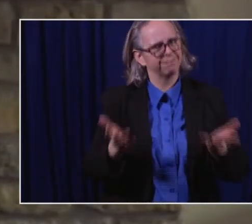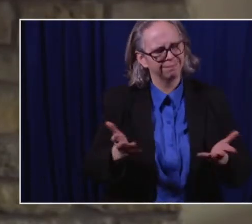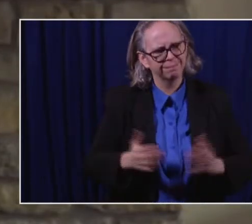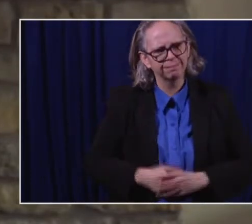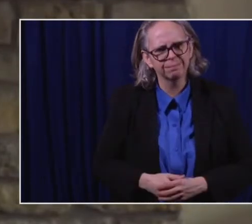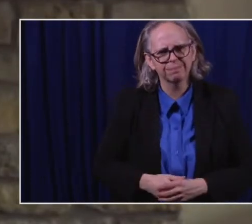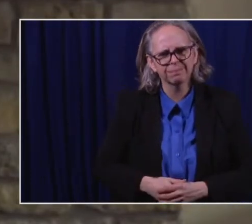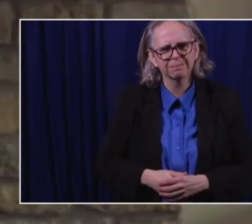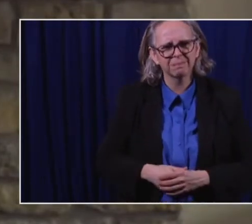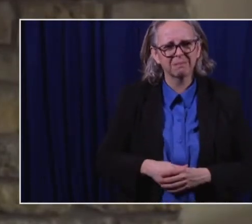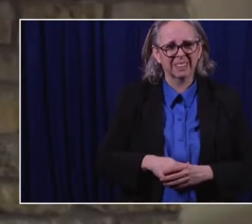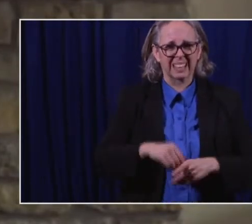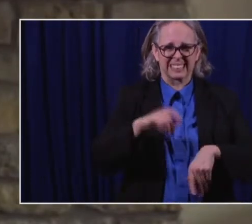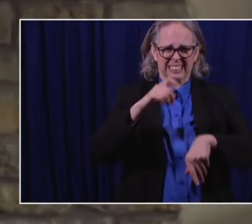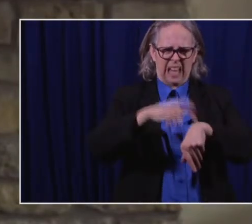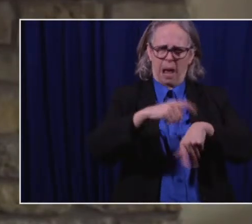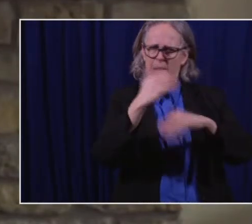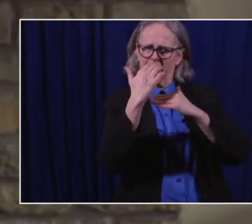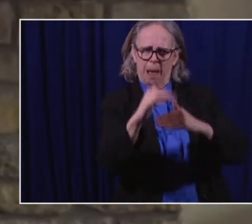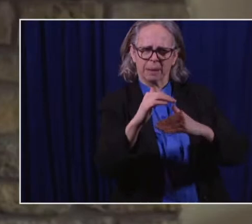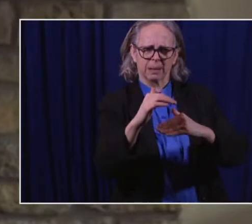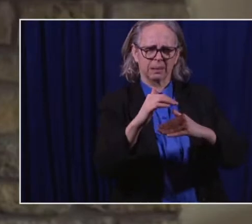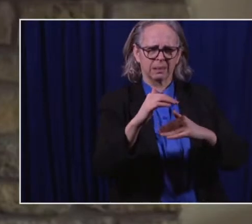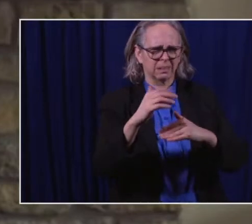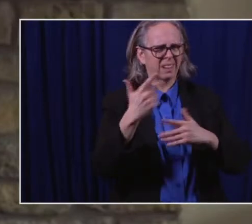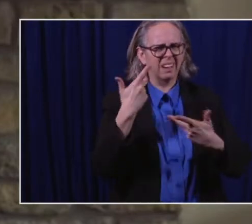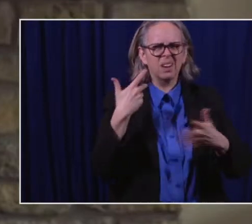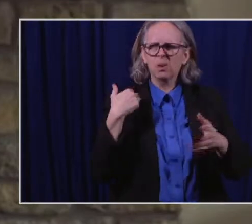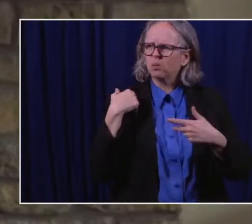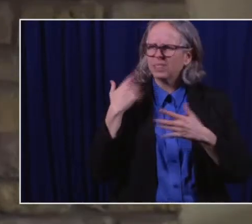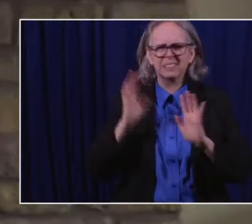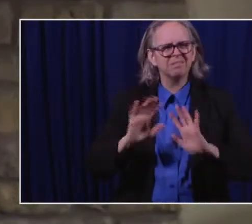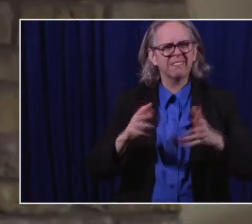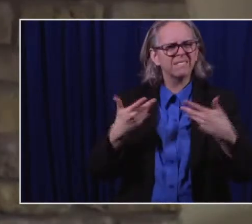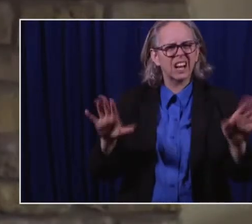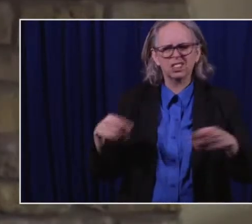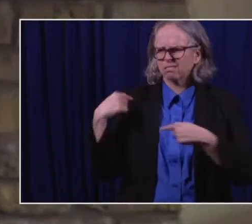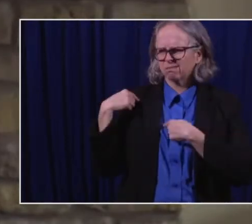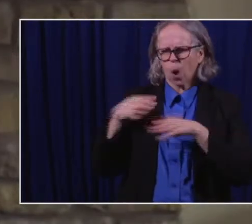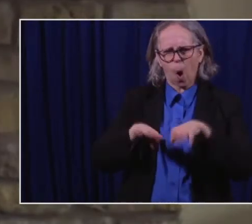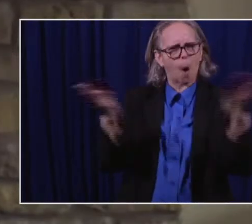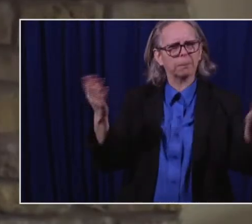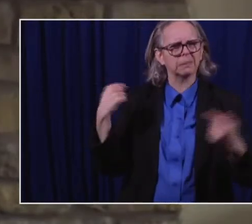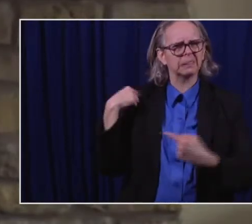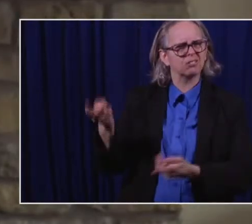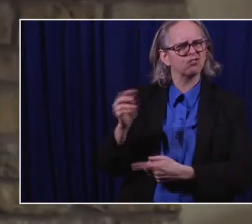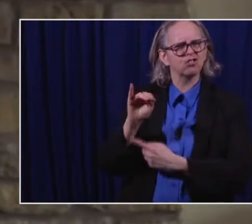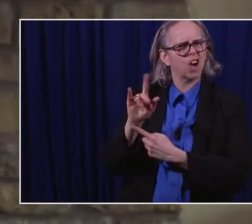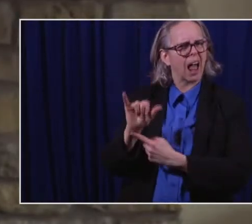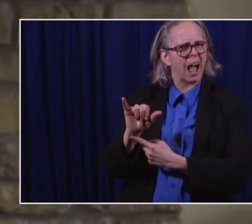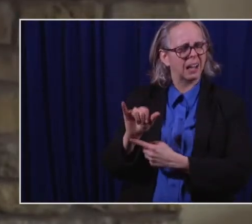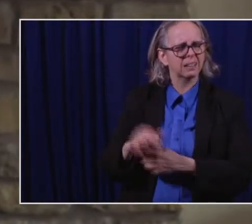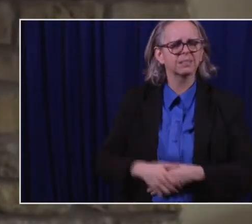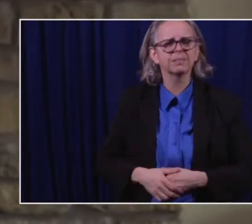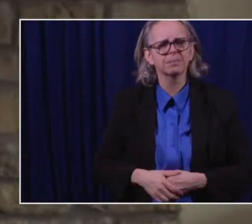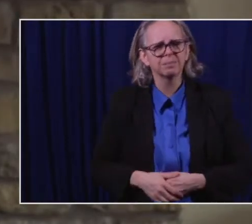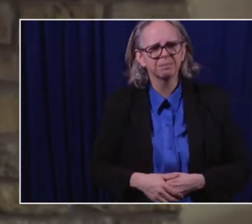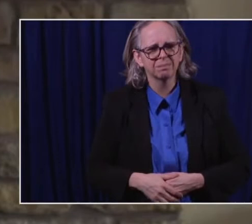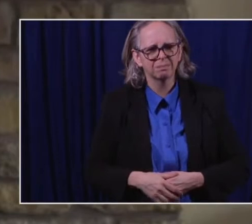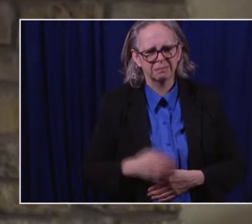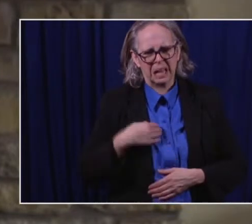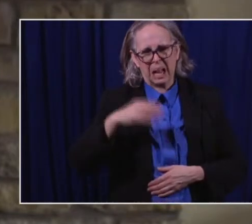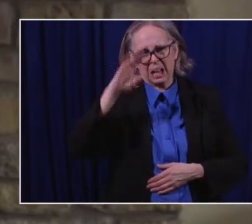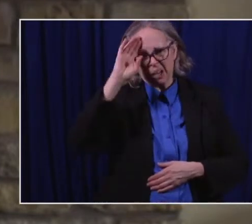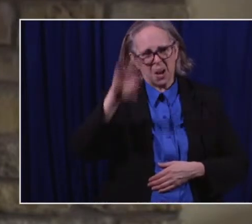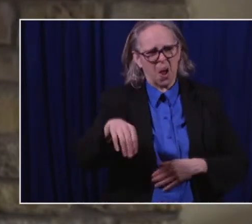prohibition months and months ago. So, but we also know there's a change in circumstances with